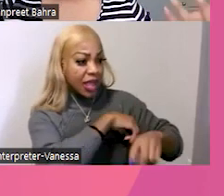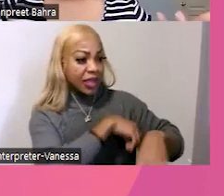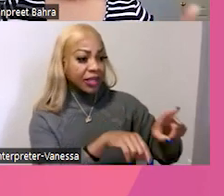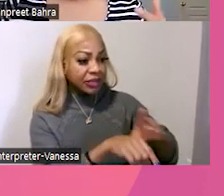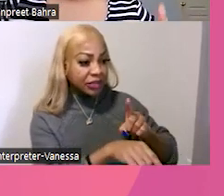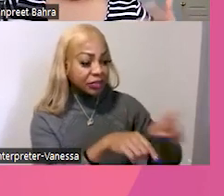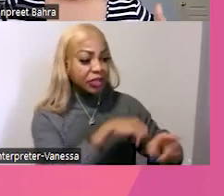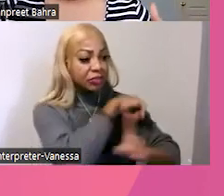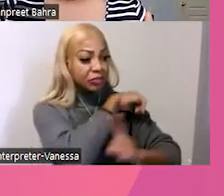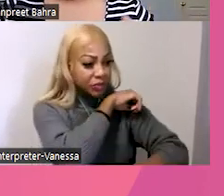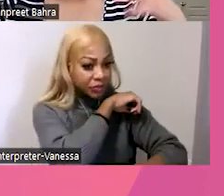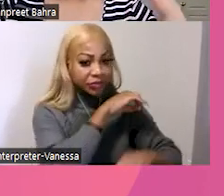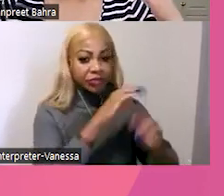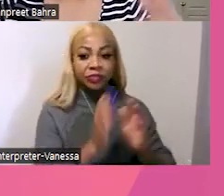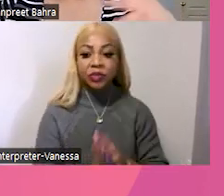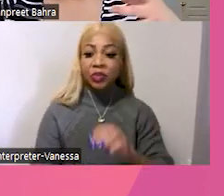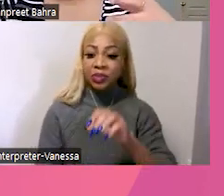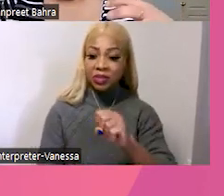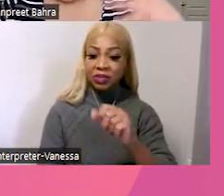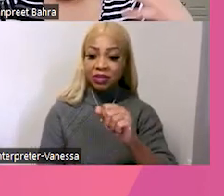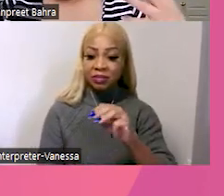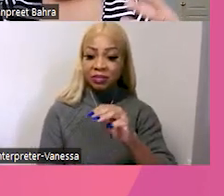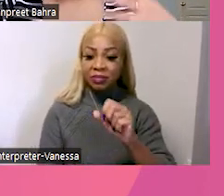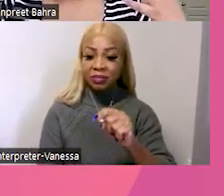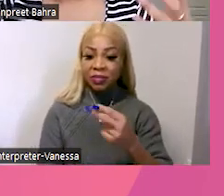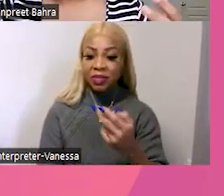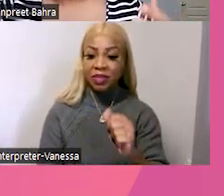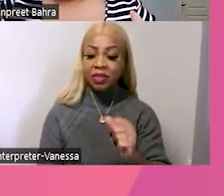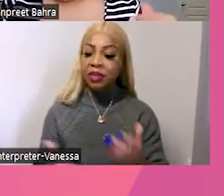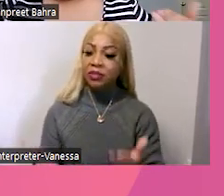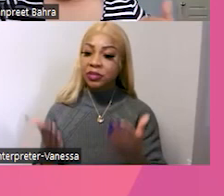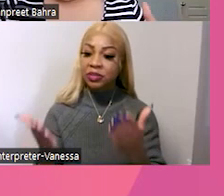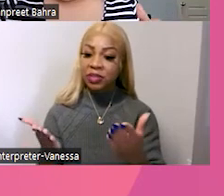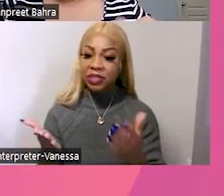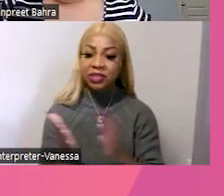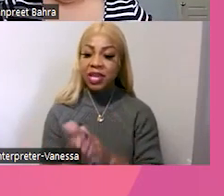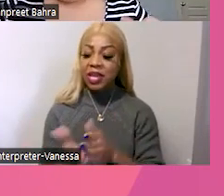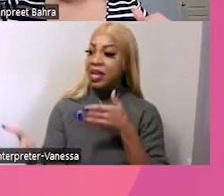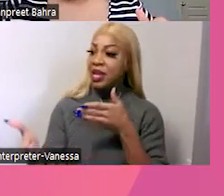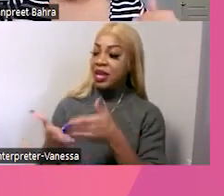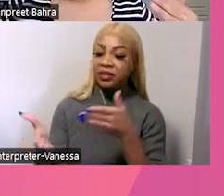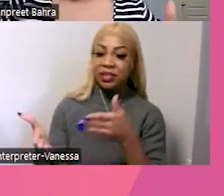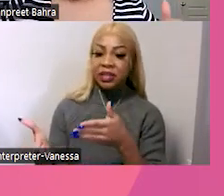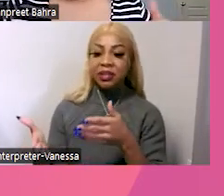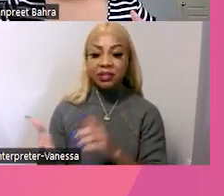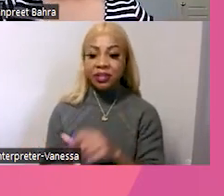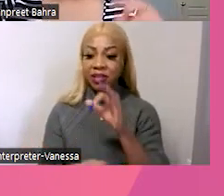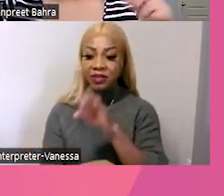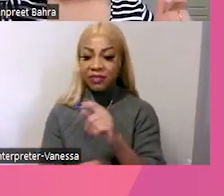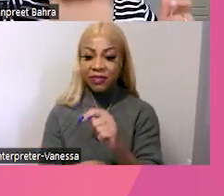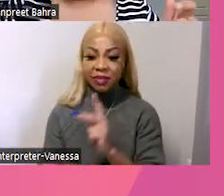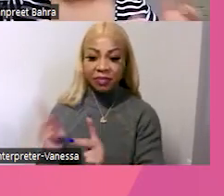which Samantha Murray suggests, like, we come to see these anti-fat knowledges dictate a mode of social control that is